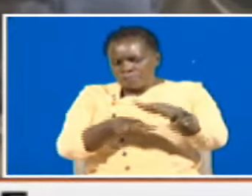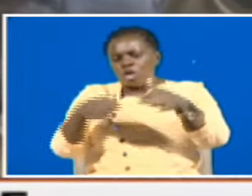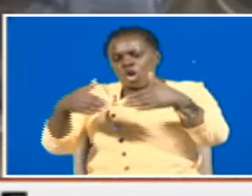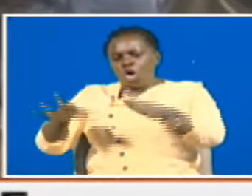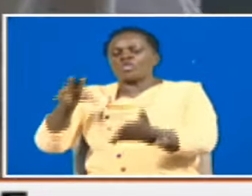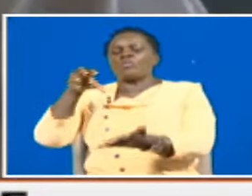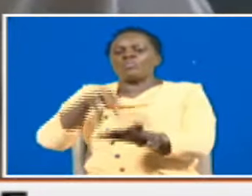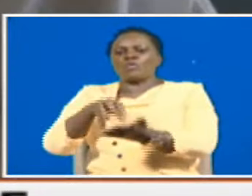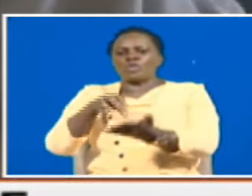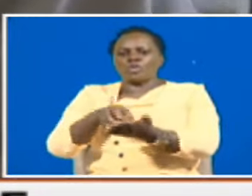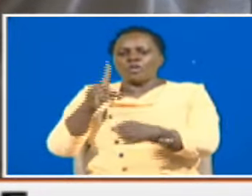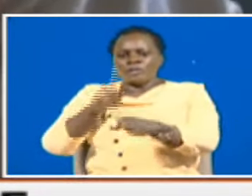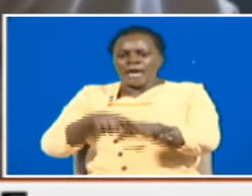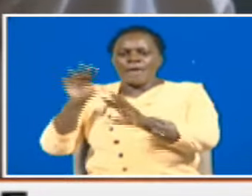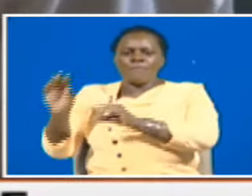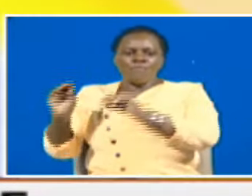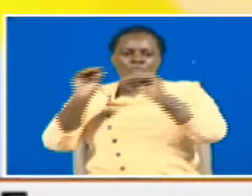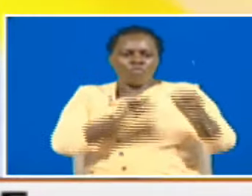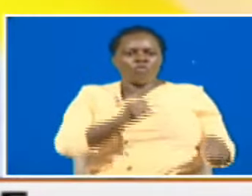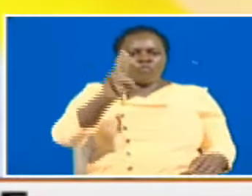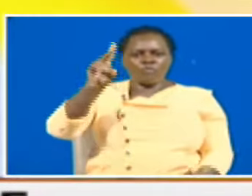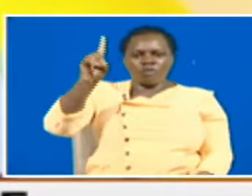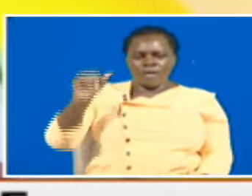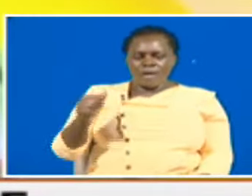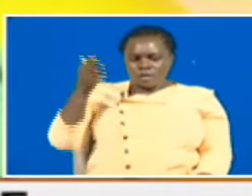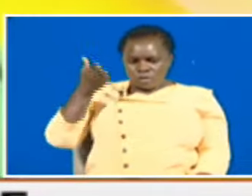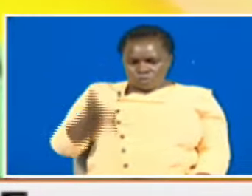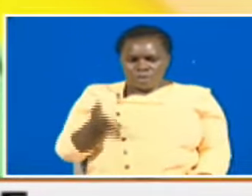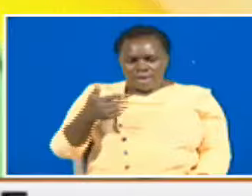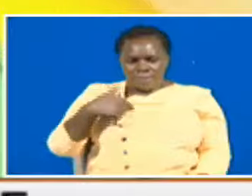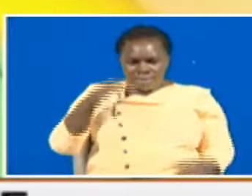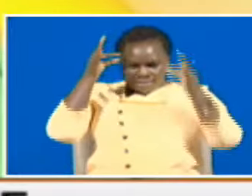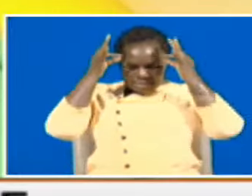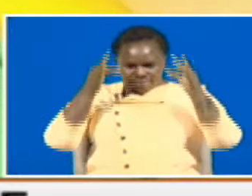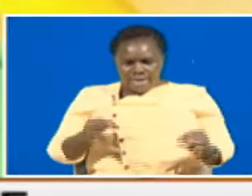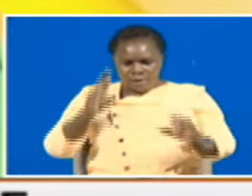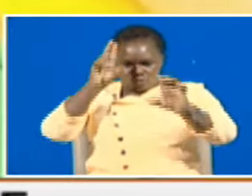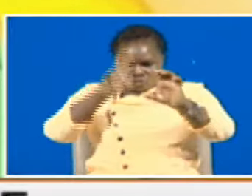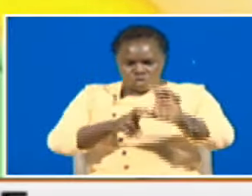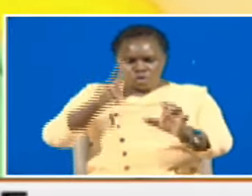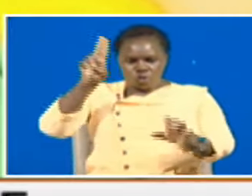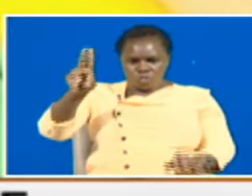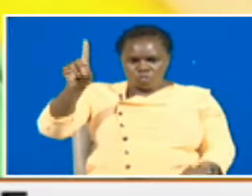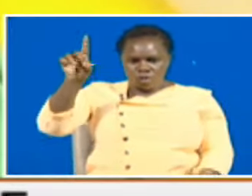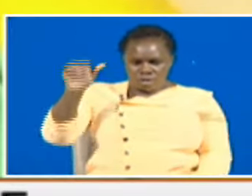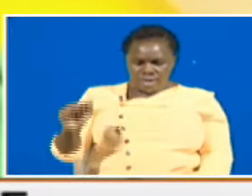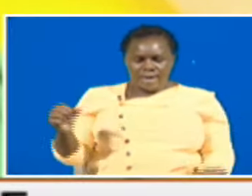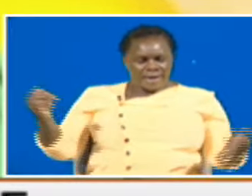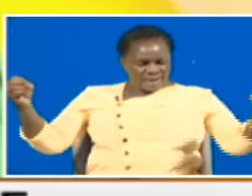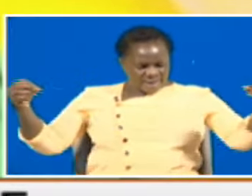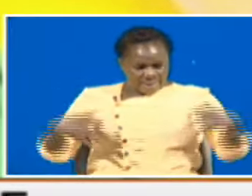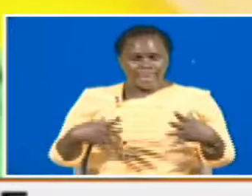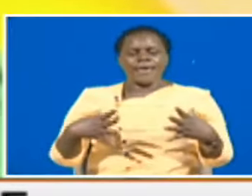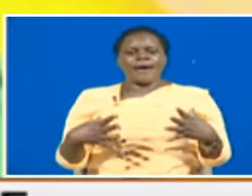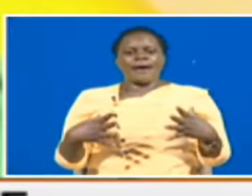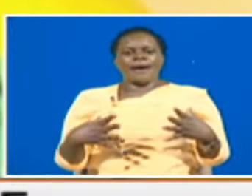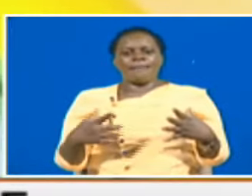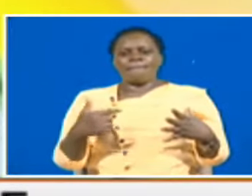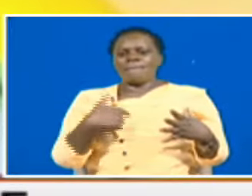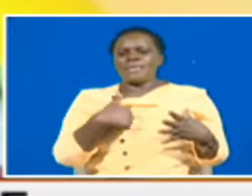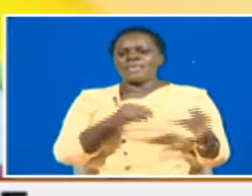their positions by defecting to UDA. Mimi leo nimeamua kuingia UDA. Mchana peupe saa saba ya